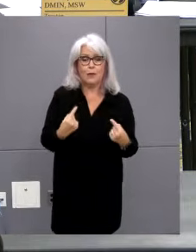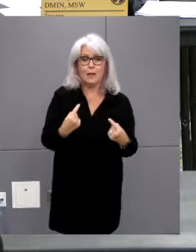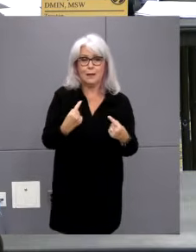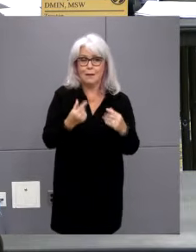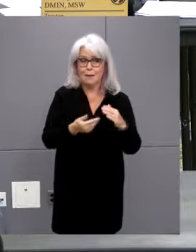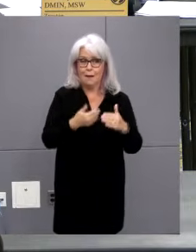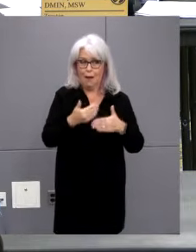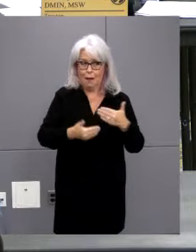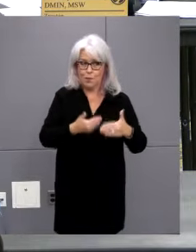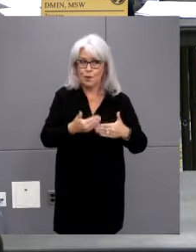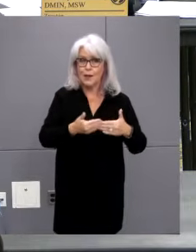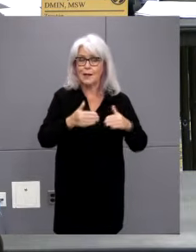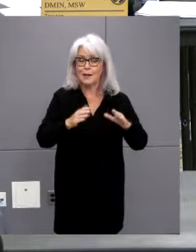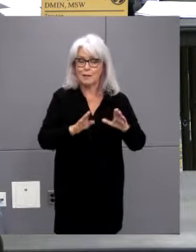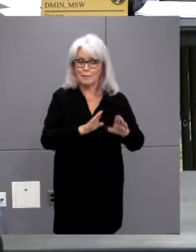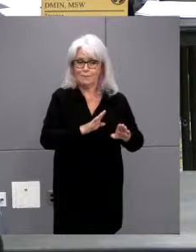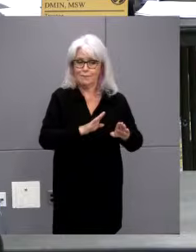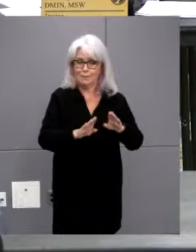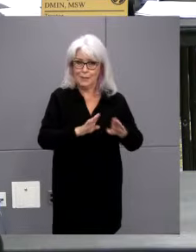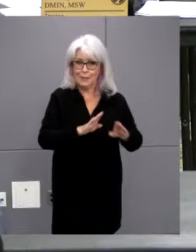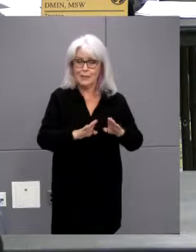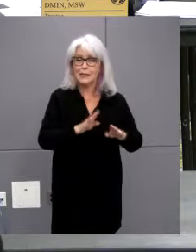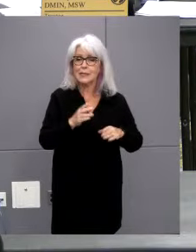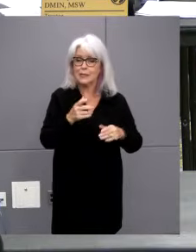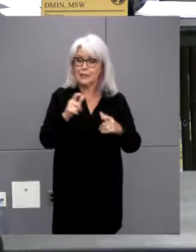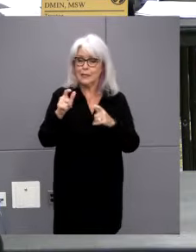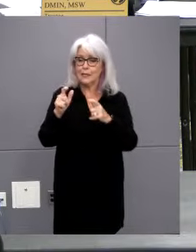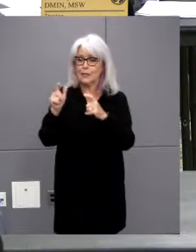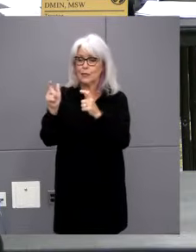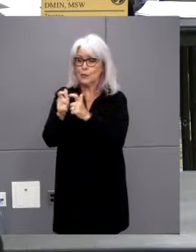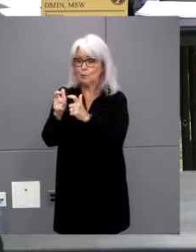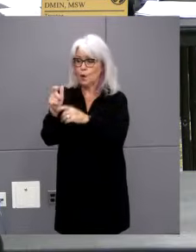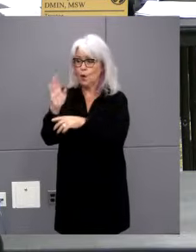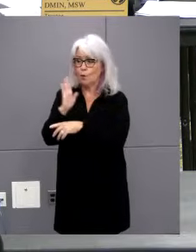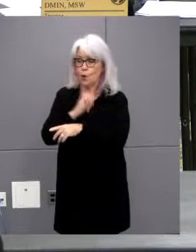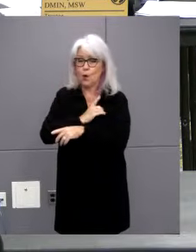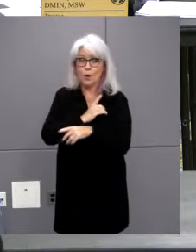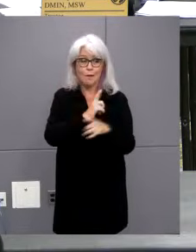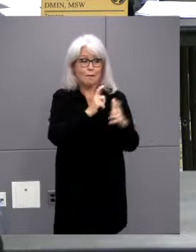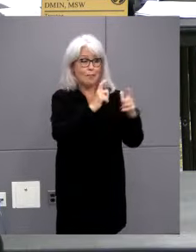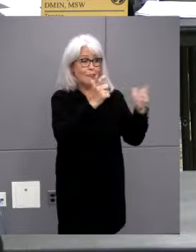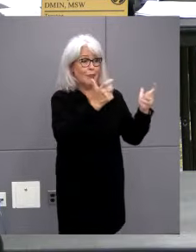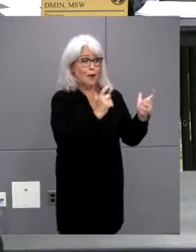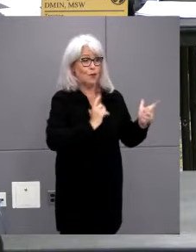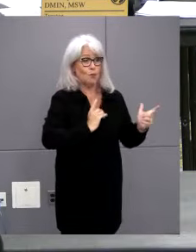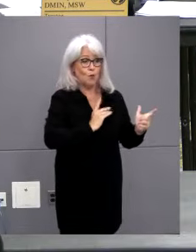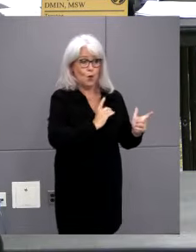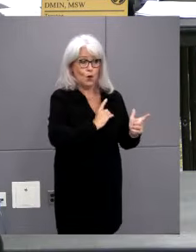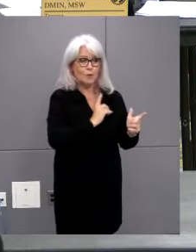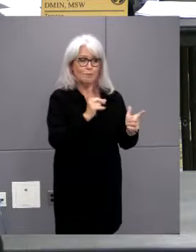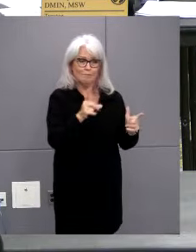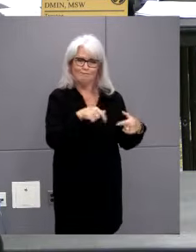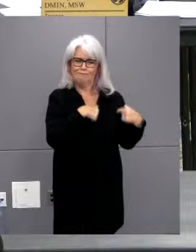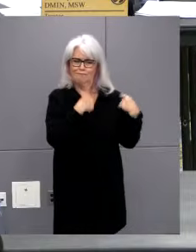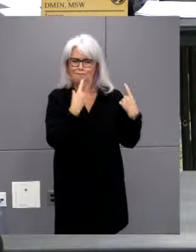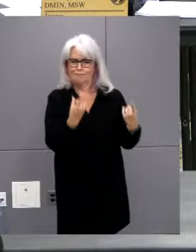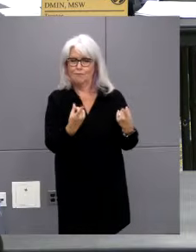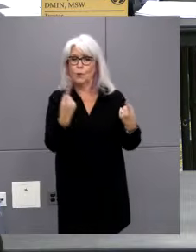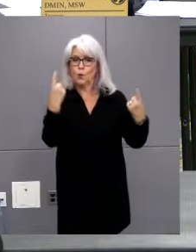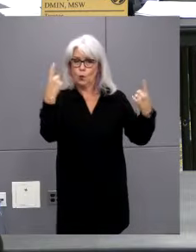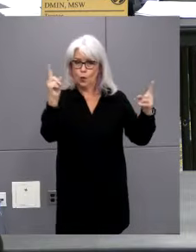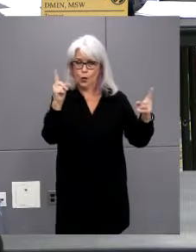that amalgate, small board, large board, and it's worked, And we've